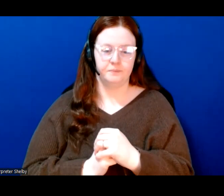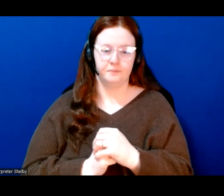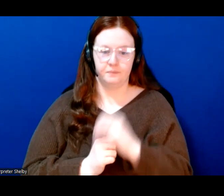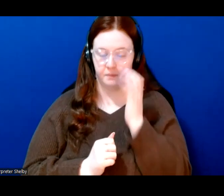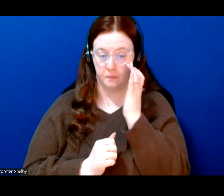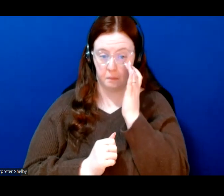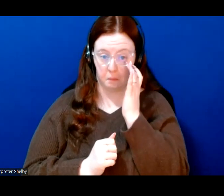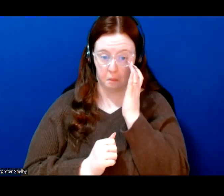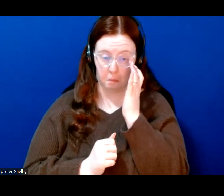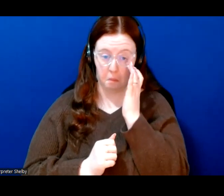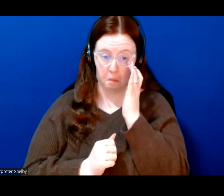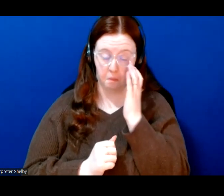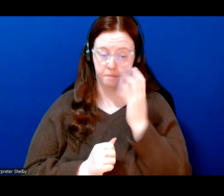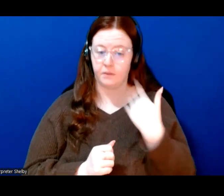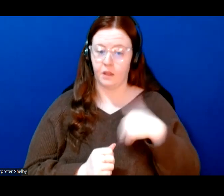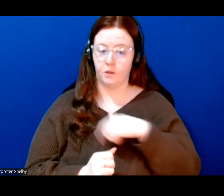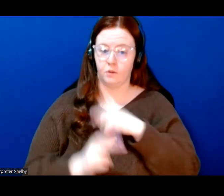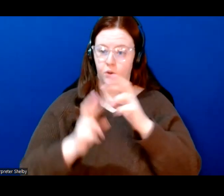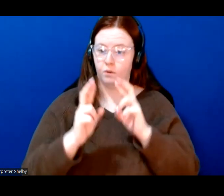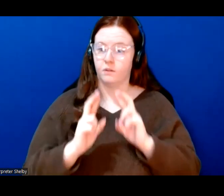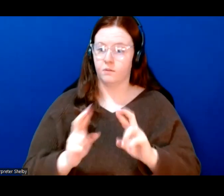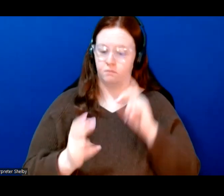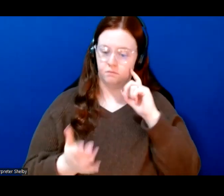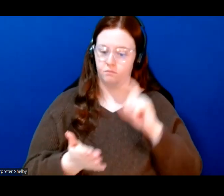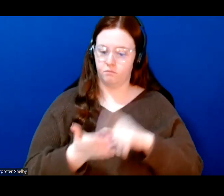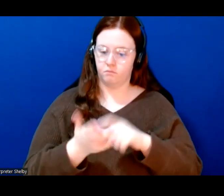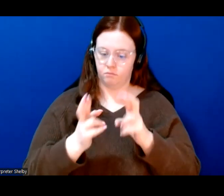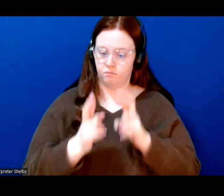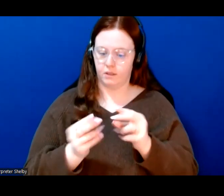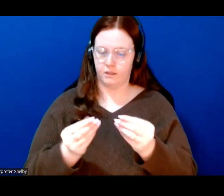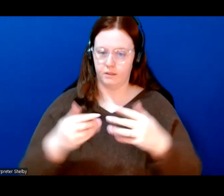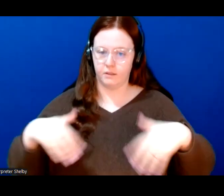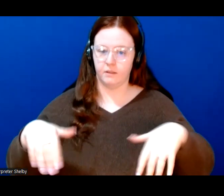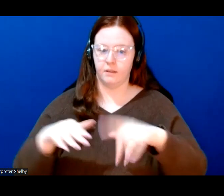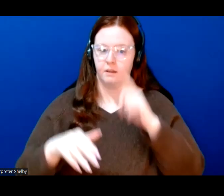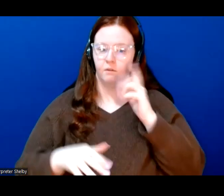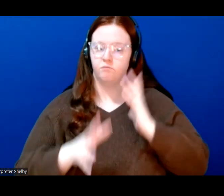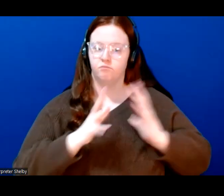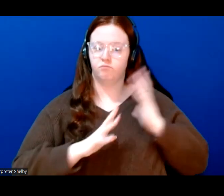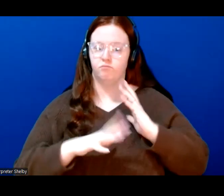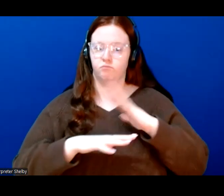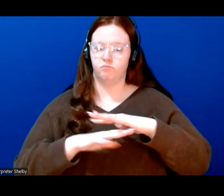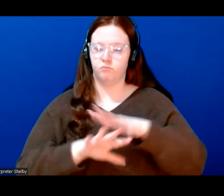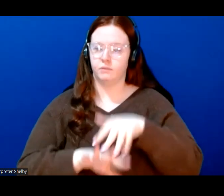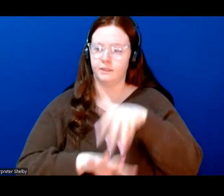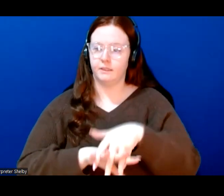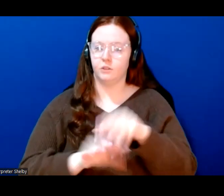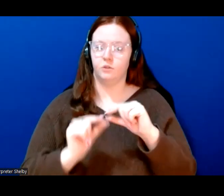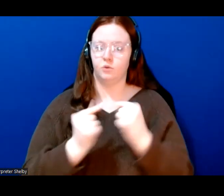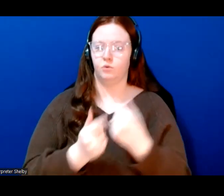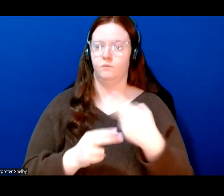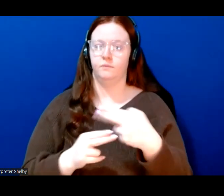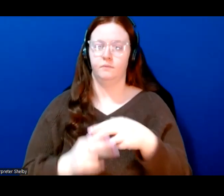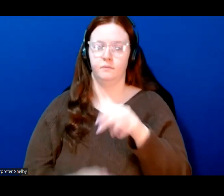respectfully acknowledge the land on which we gather as the ancestral homelands of the Beothuk, whose culture has now been